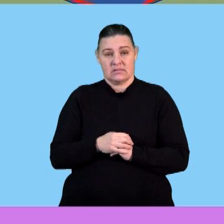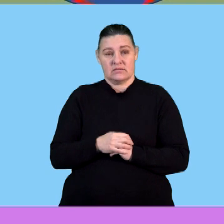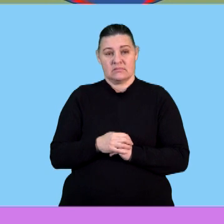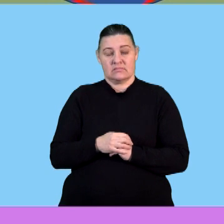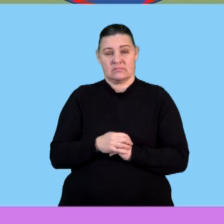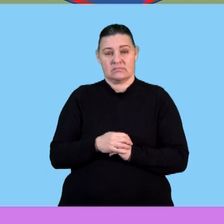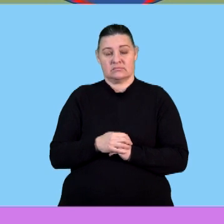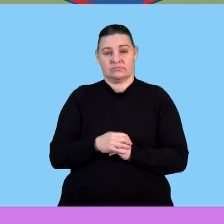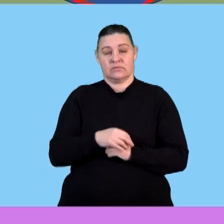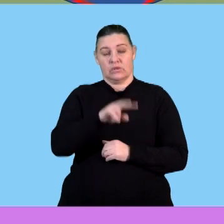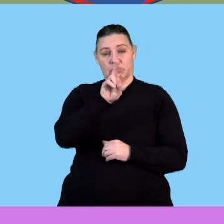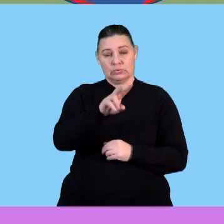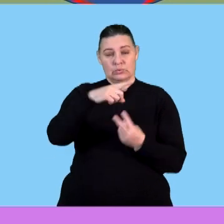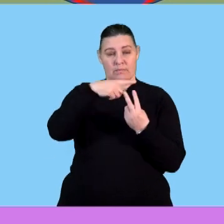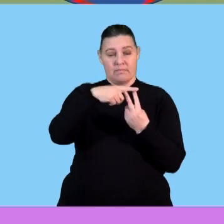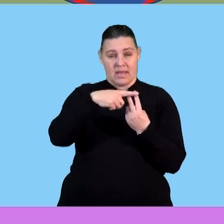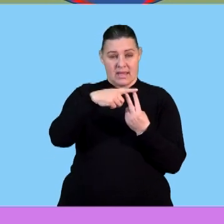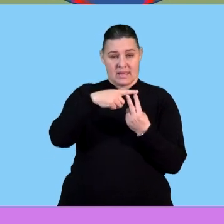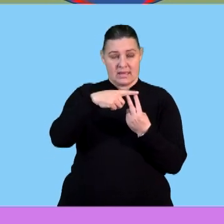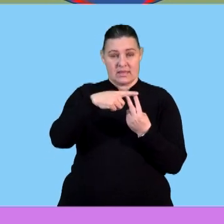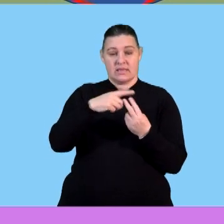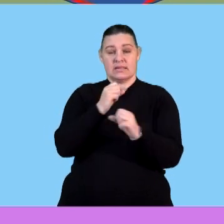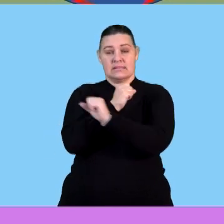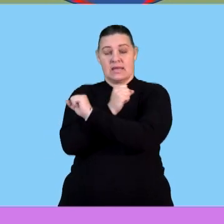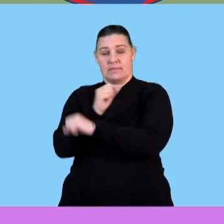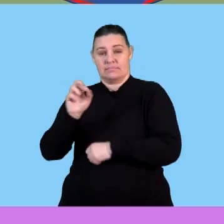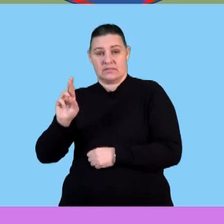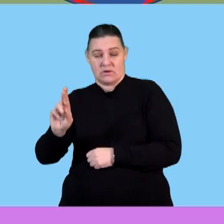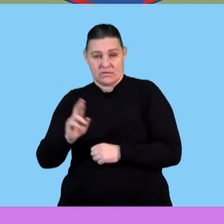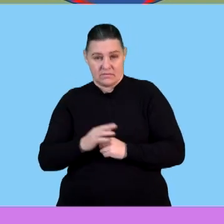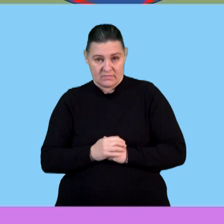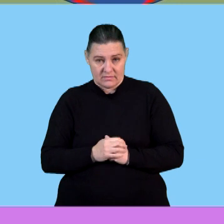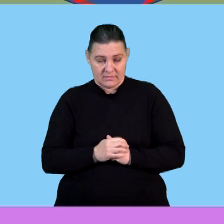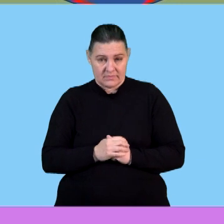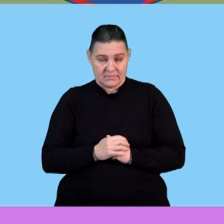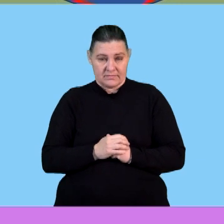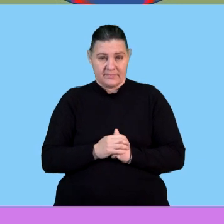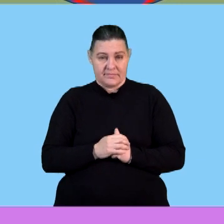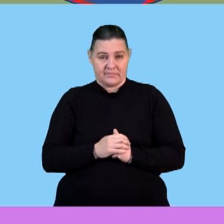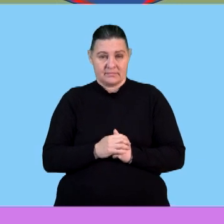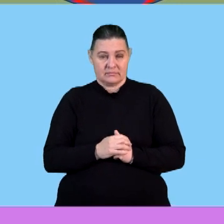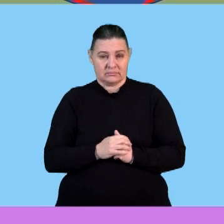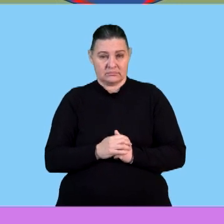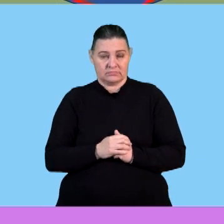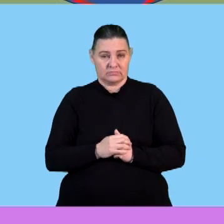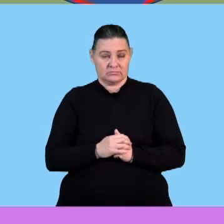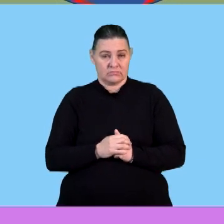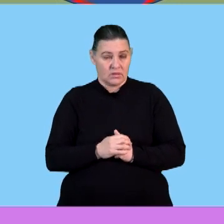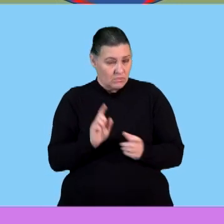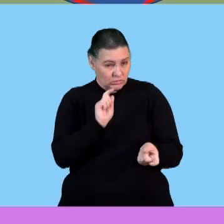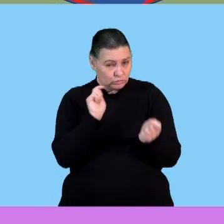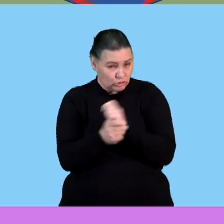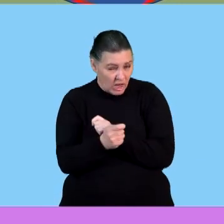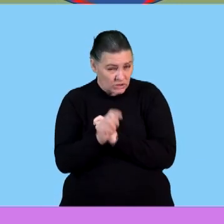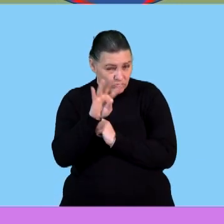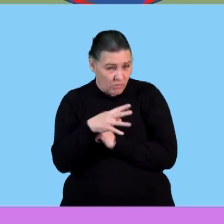circumference, is 2 times pi times radius. Can I ask, do I need to change the